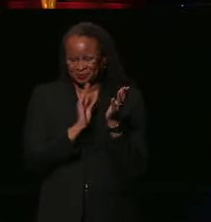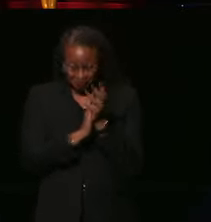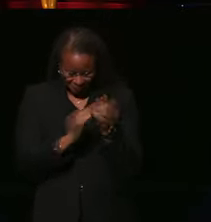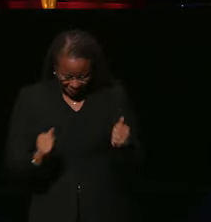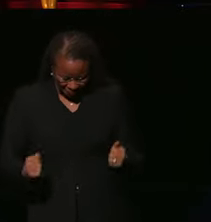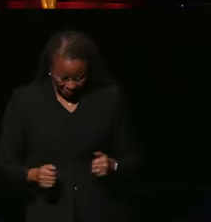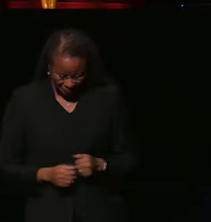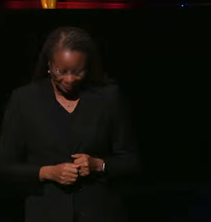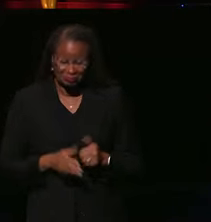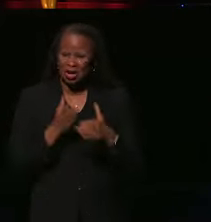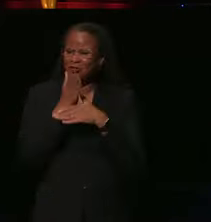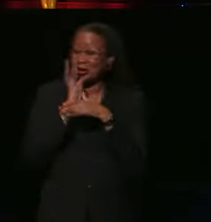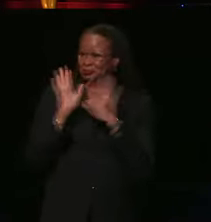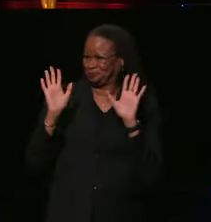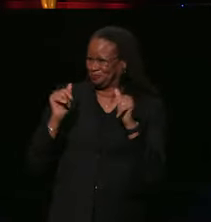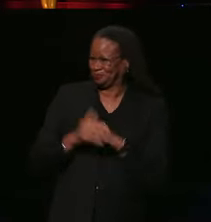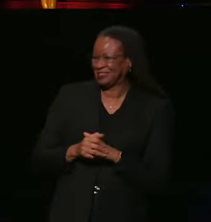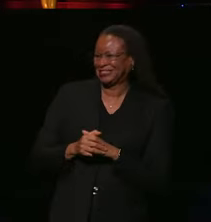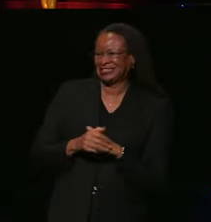All righty.